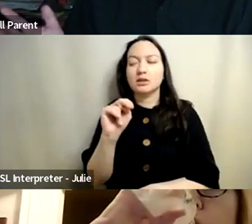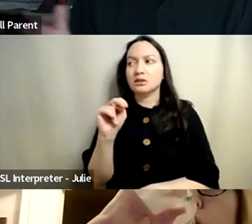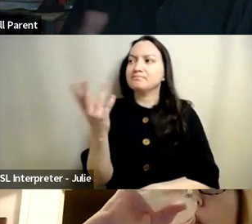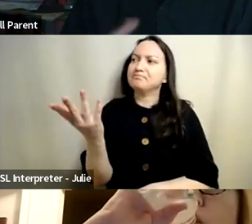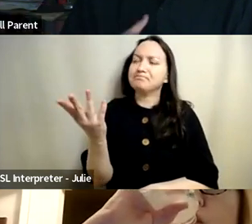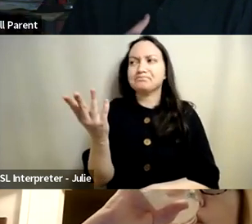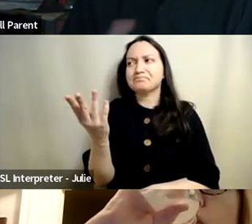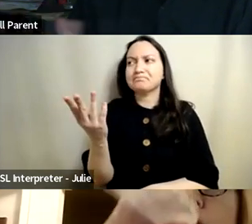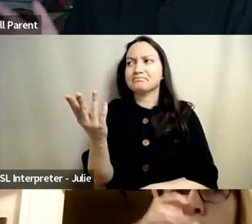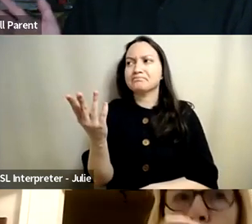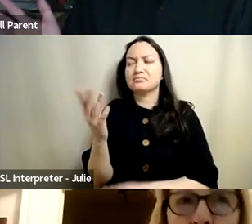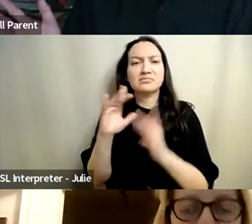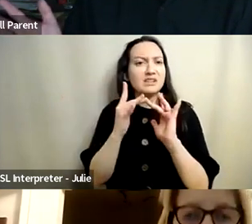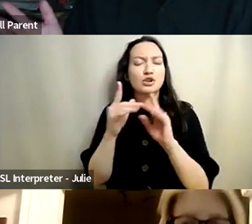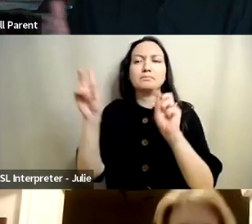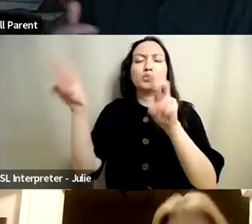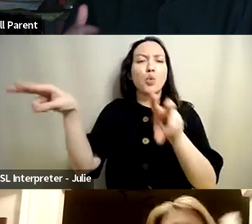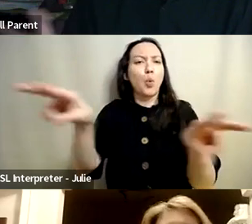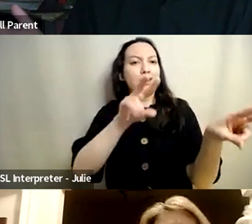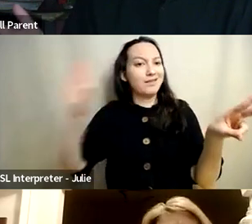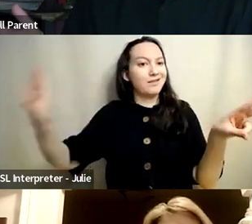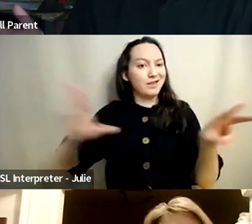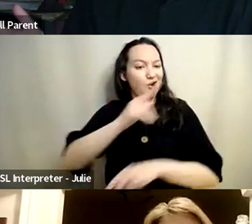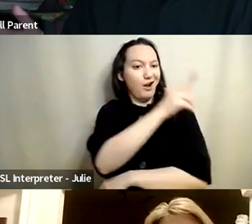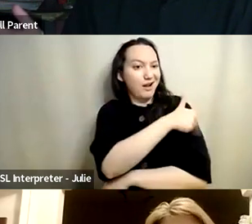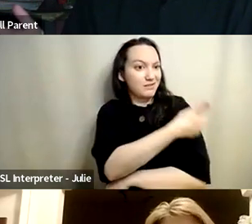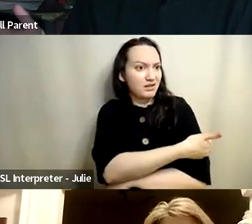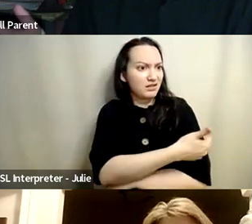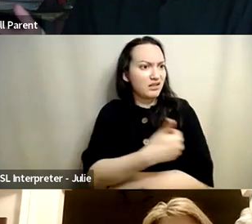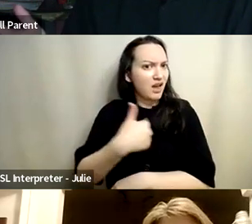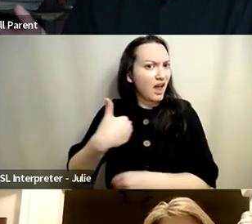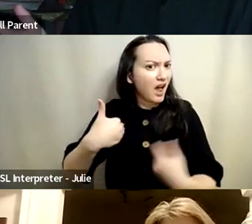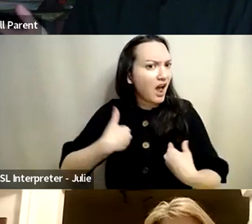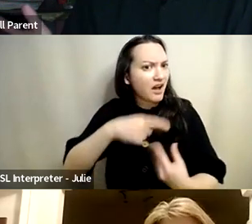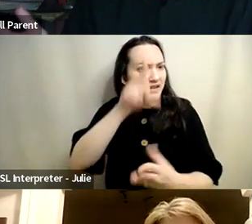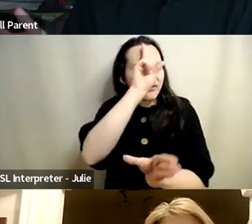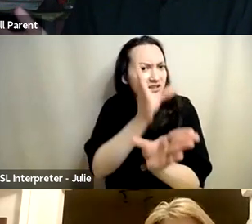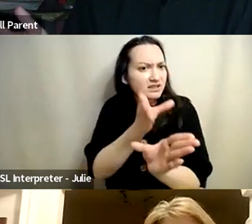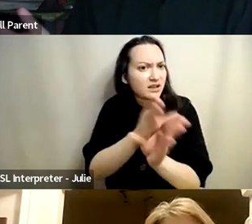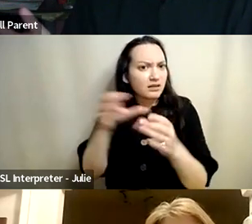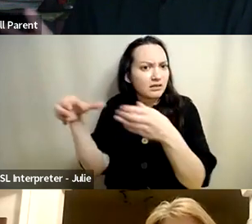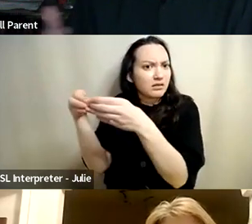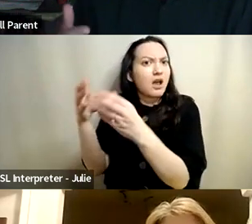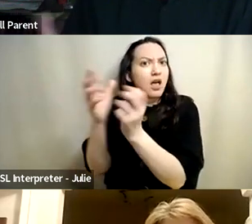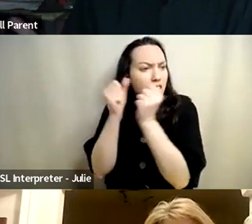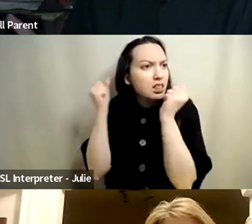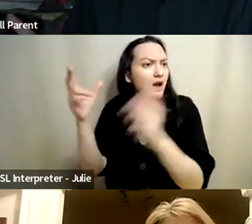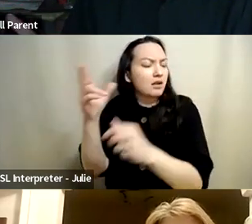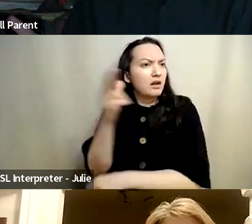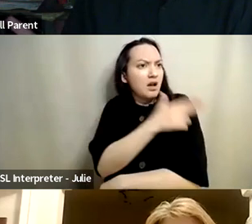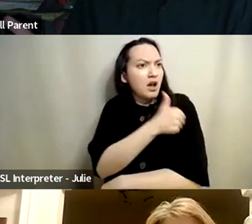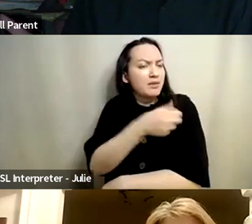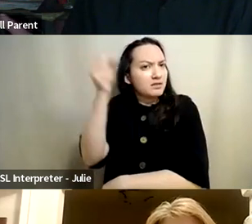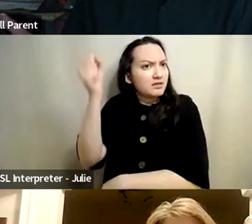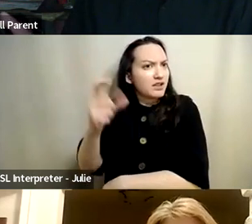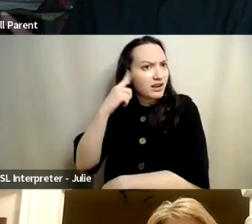I did this internet tour of all their hospitals. They have neuropsych units in a lot of their hospitals in Southern